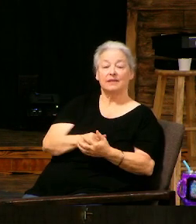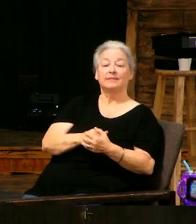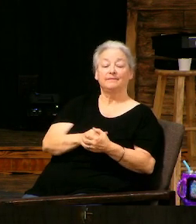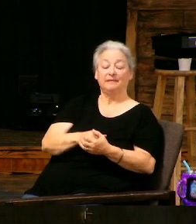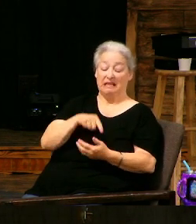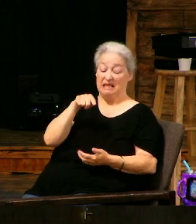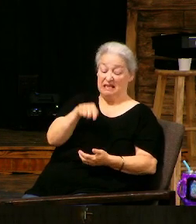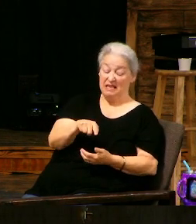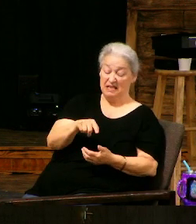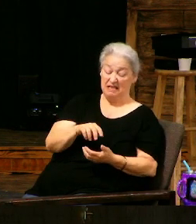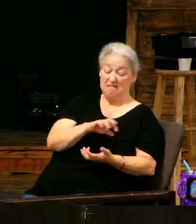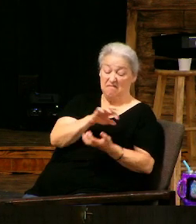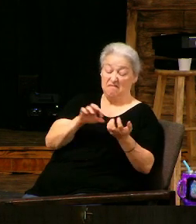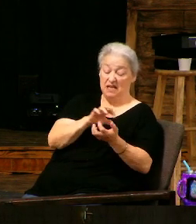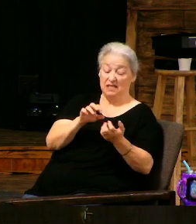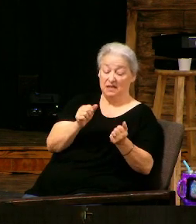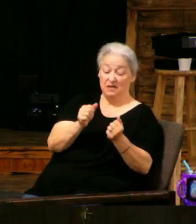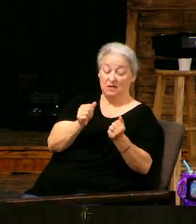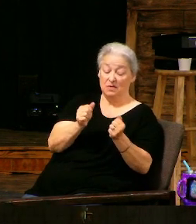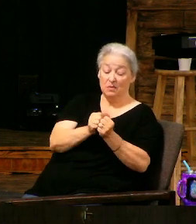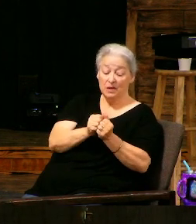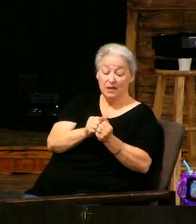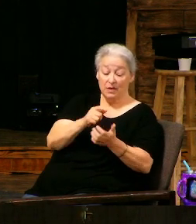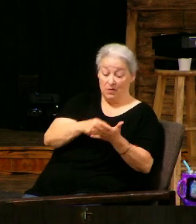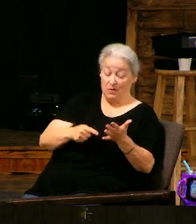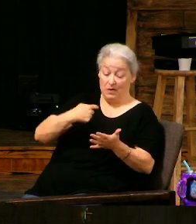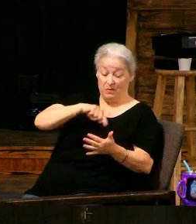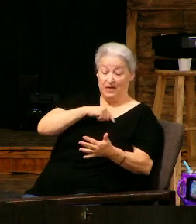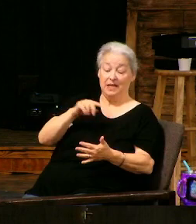causes friction.